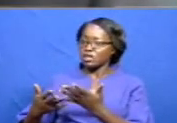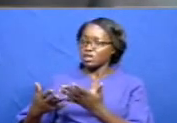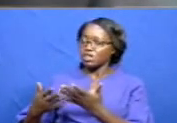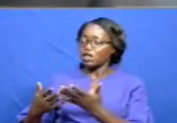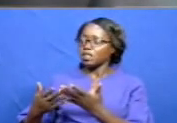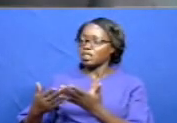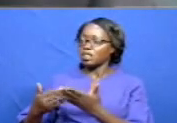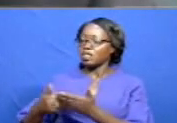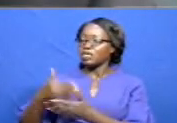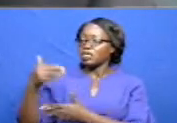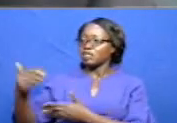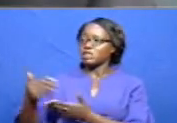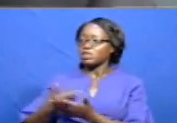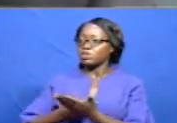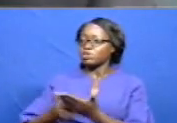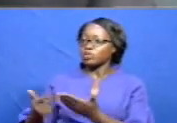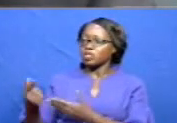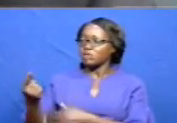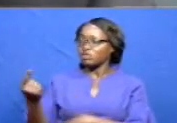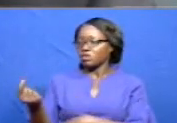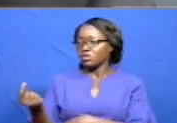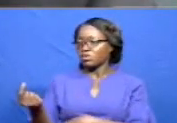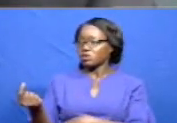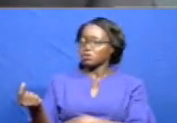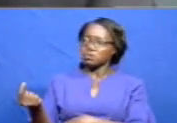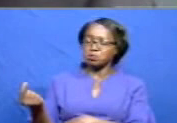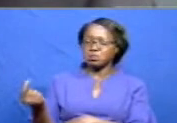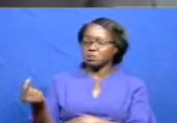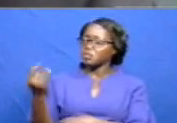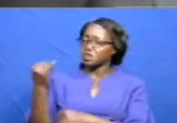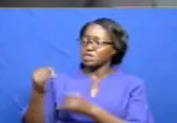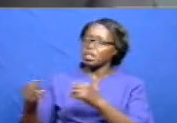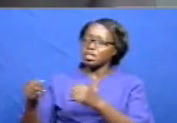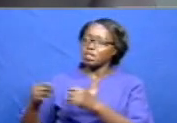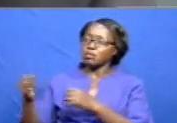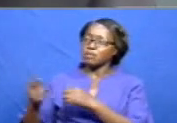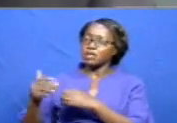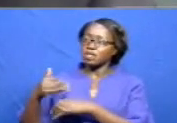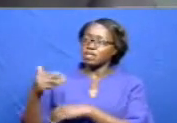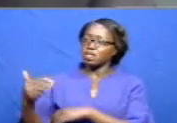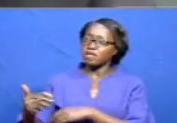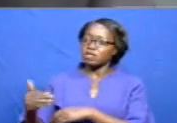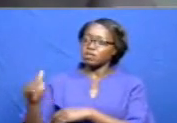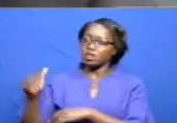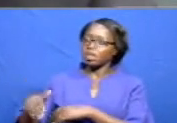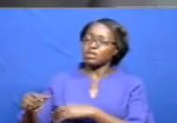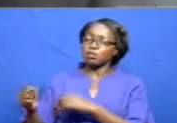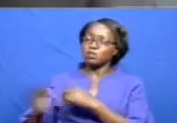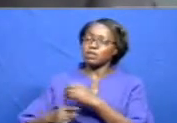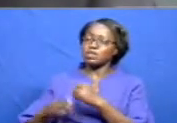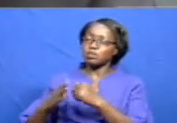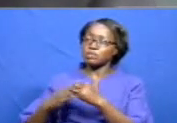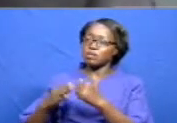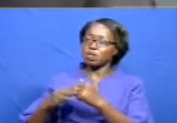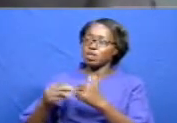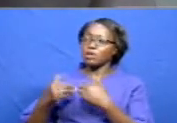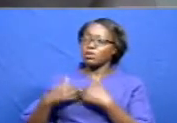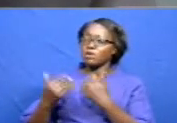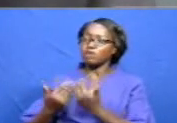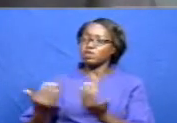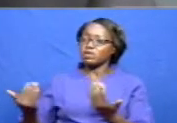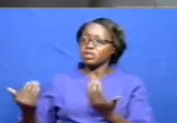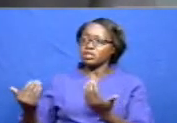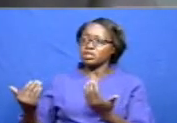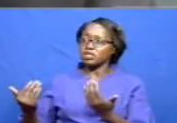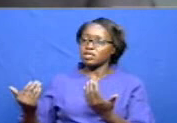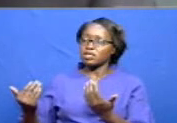weeks, say by the end of next month or early September, we shall be able to have devices in that